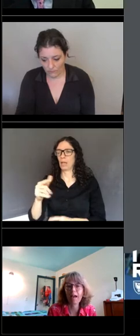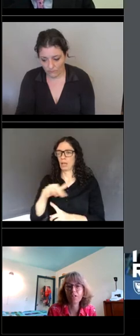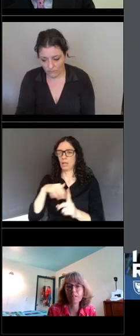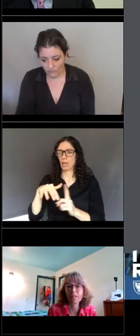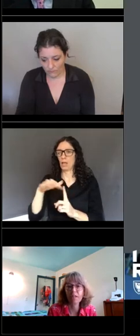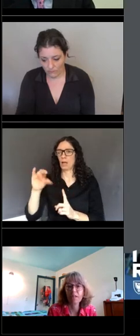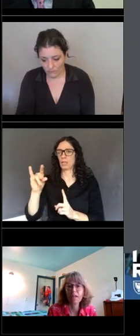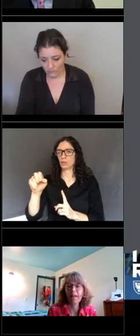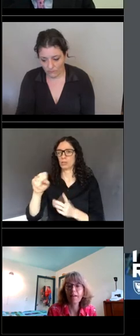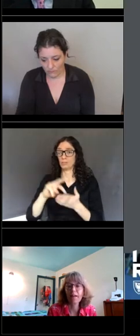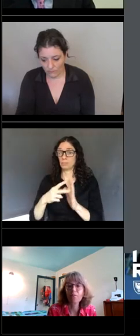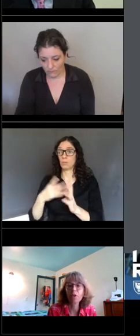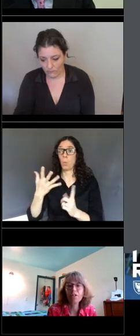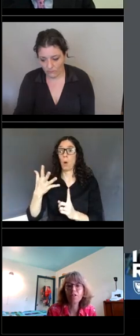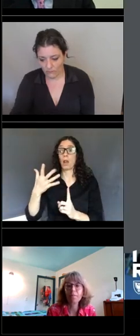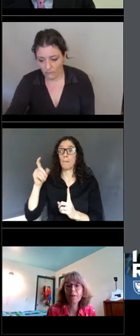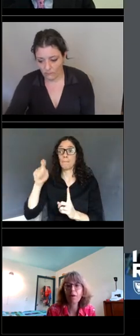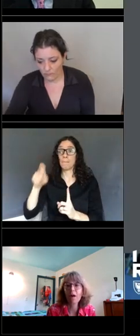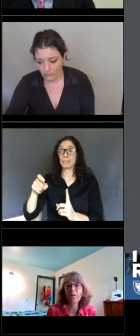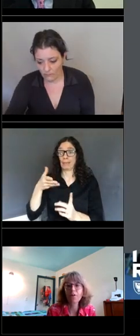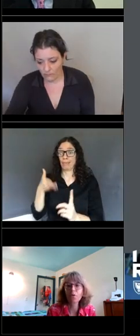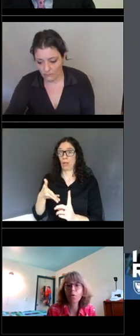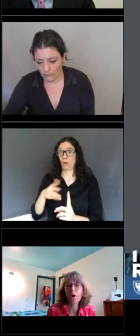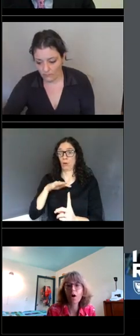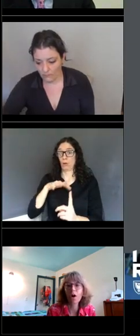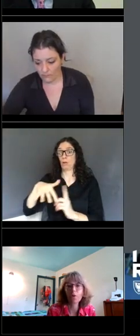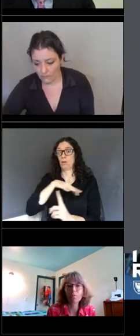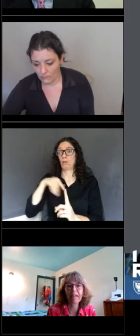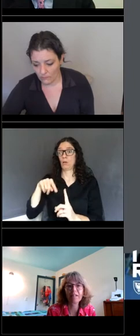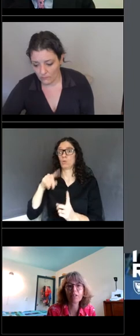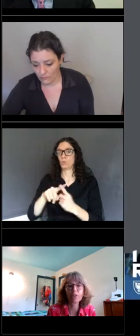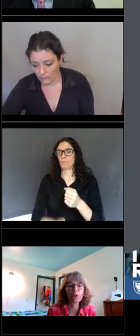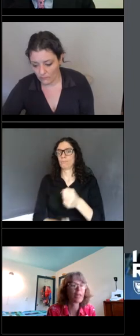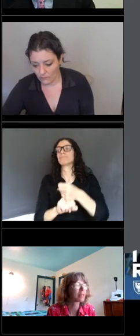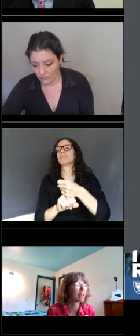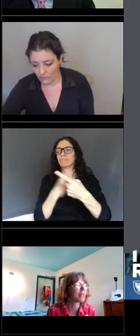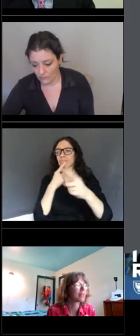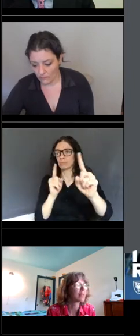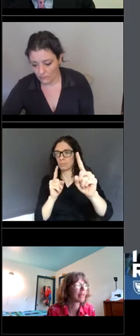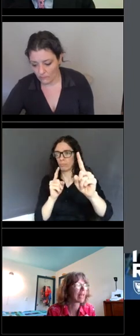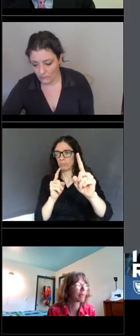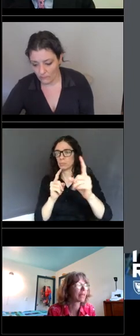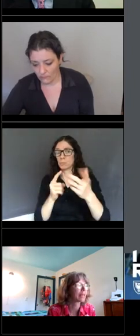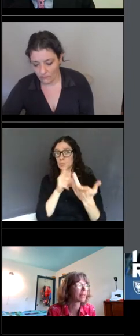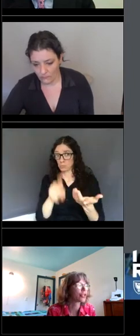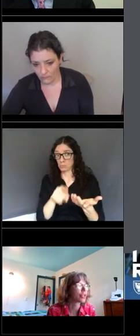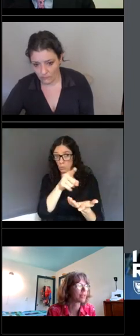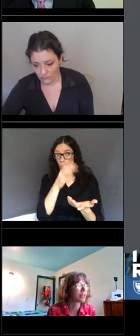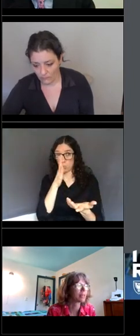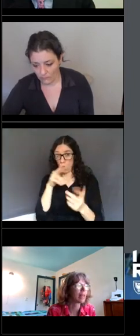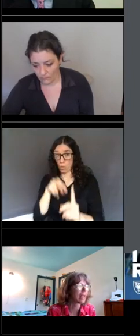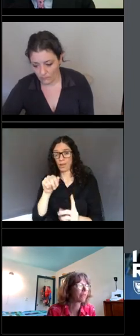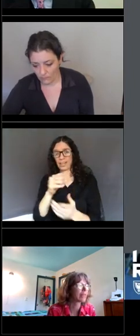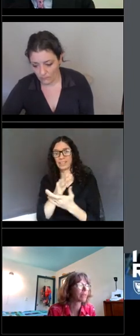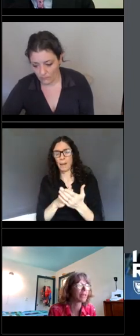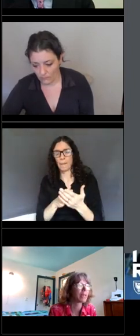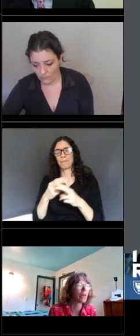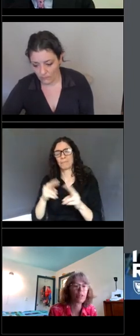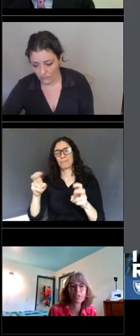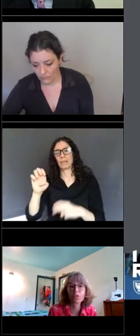these actions. And there was a question about whether you are or plan to look at some of these enabling conditions